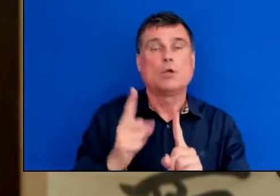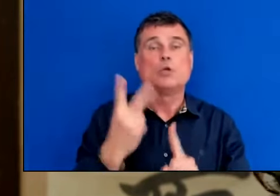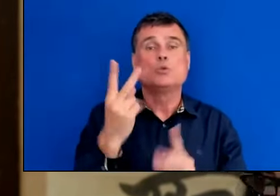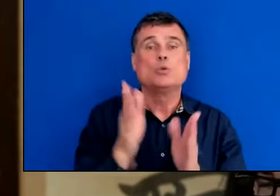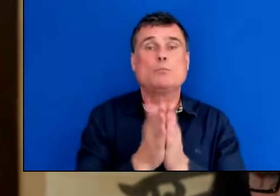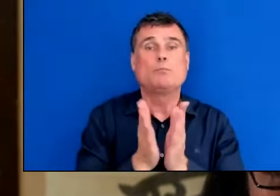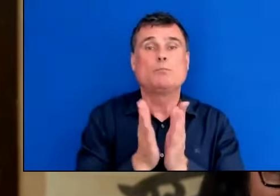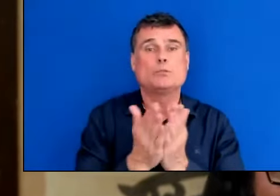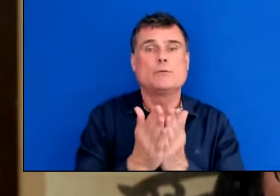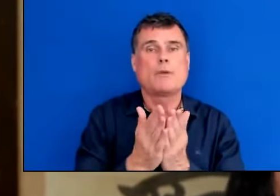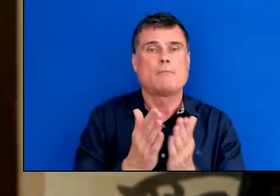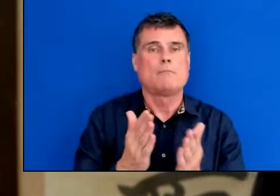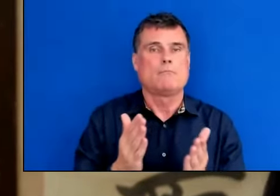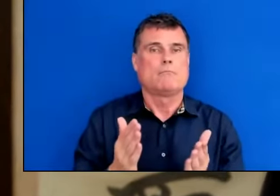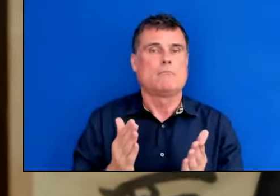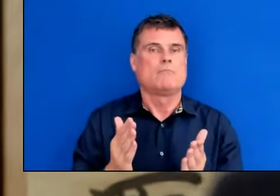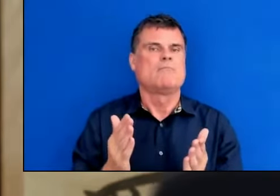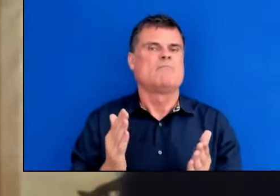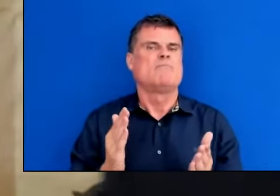These are two books from our